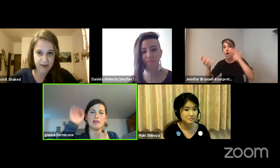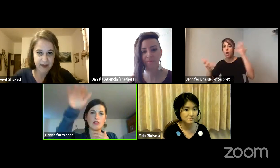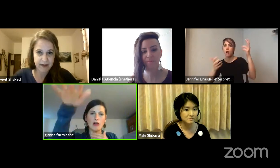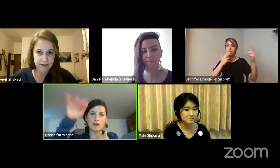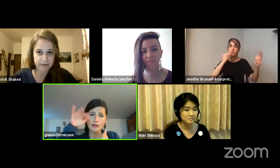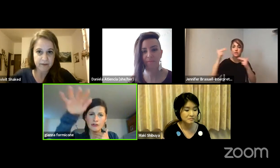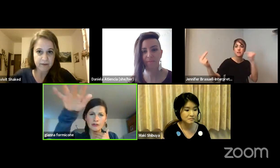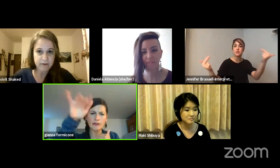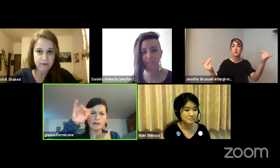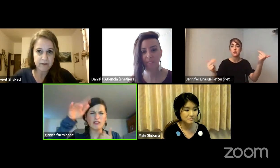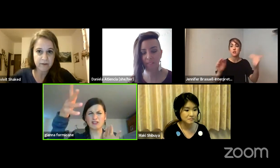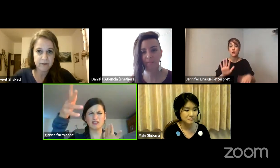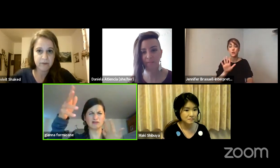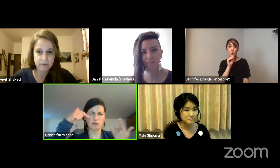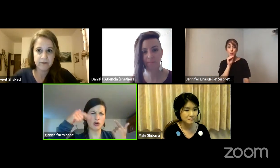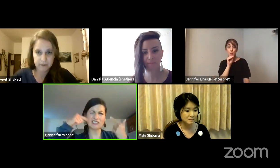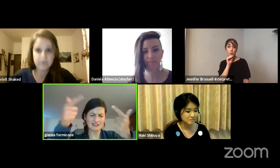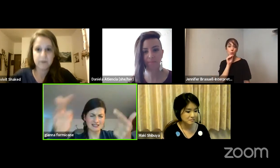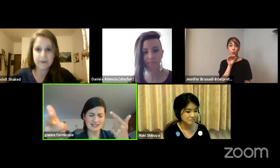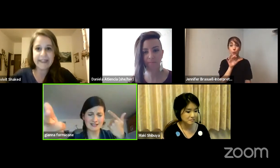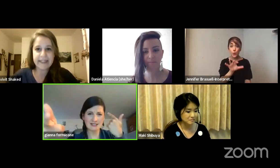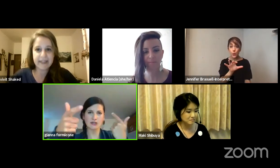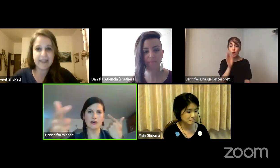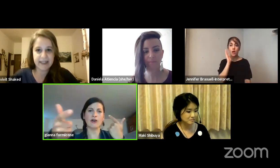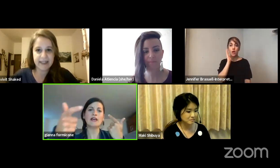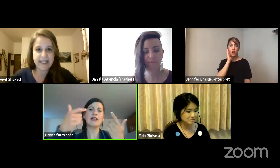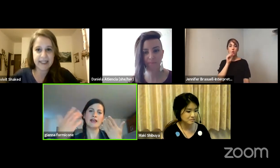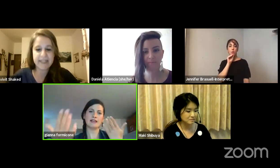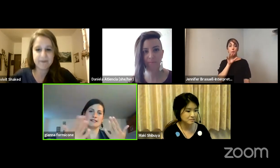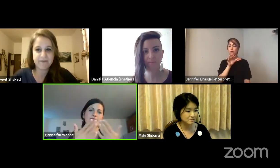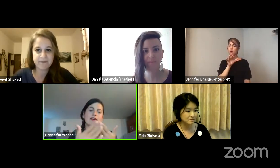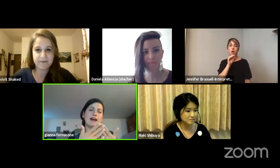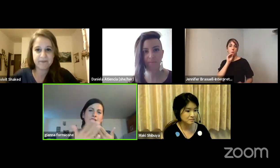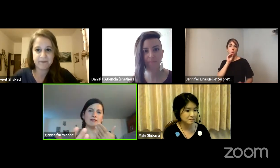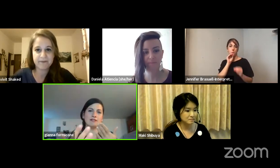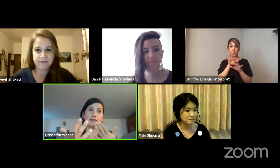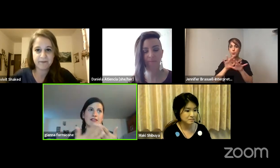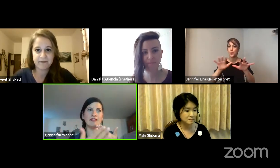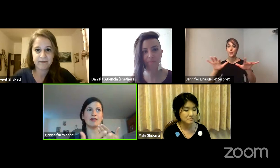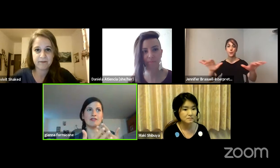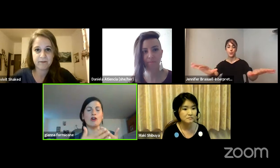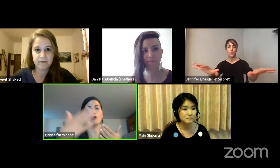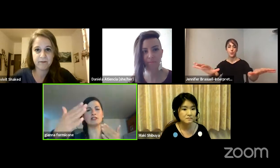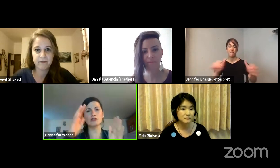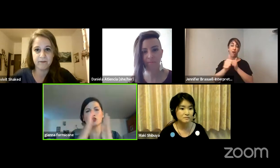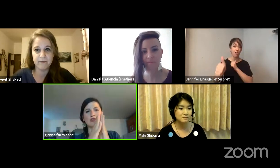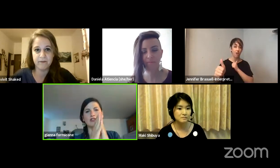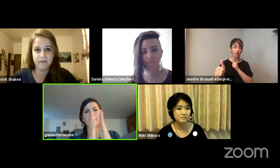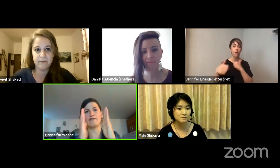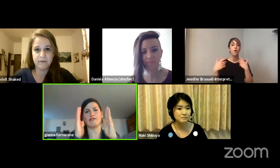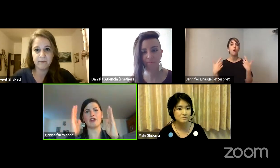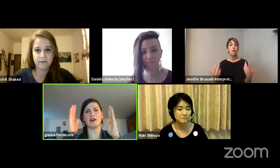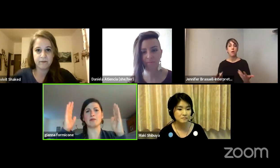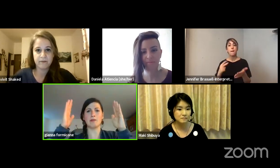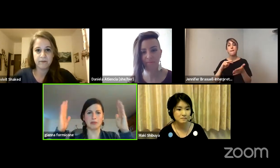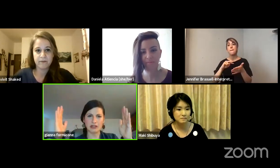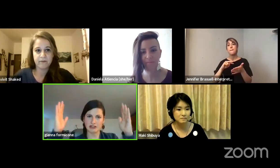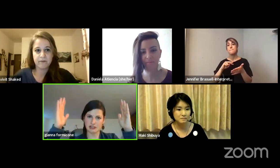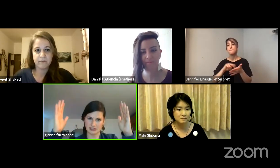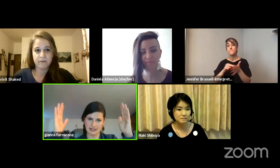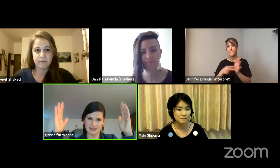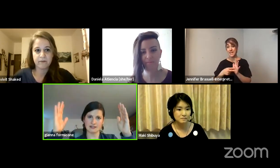can get longer, more in the distance, so it's, yeah, then the audience should have